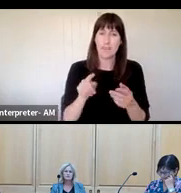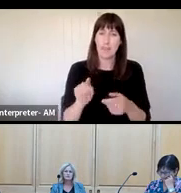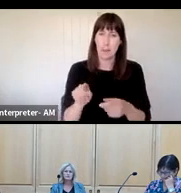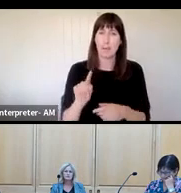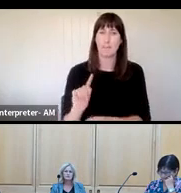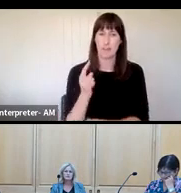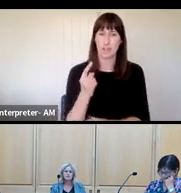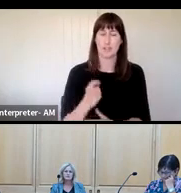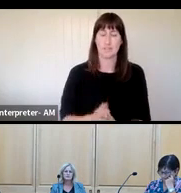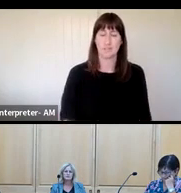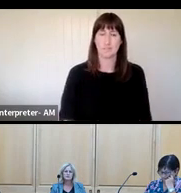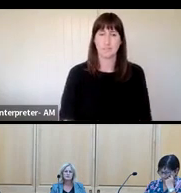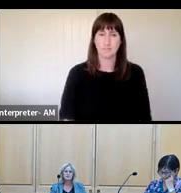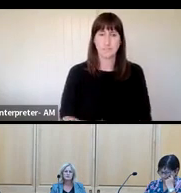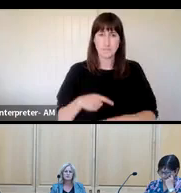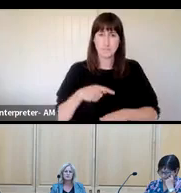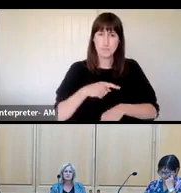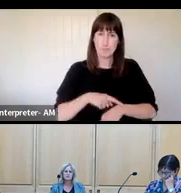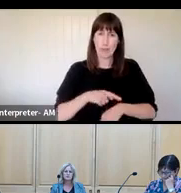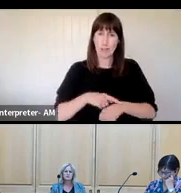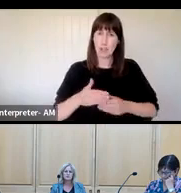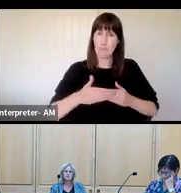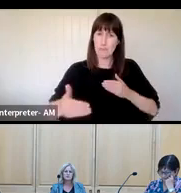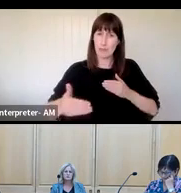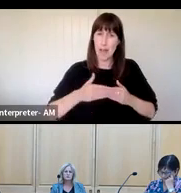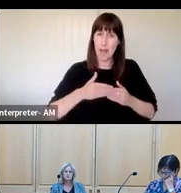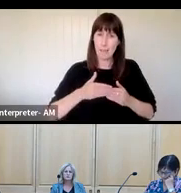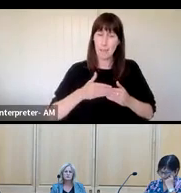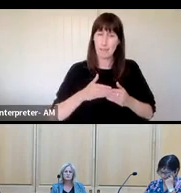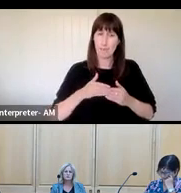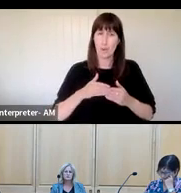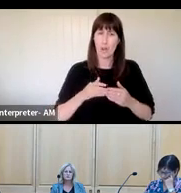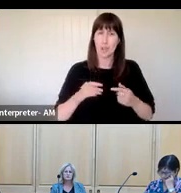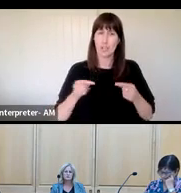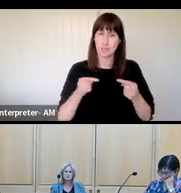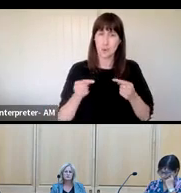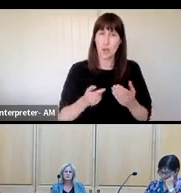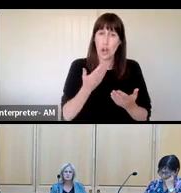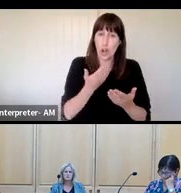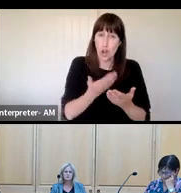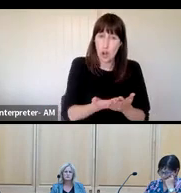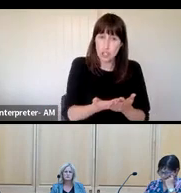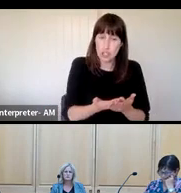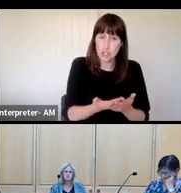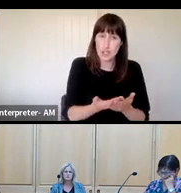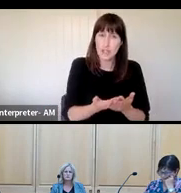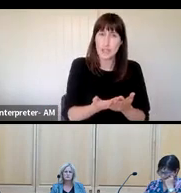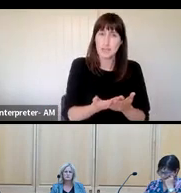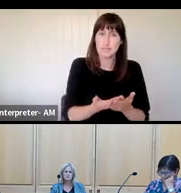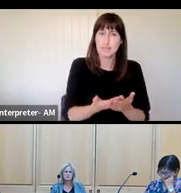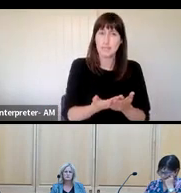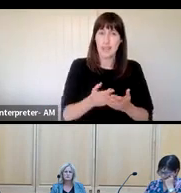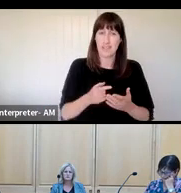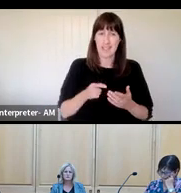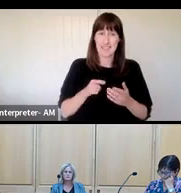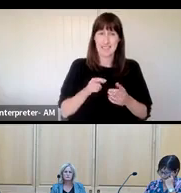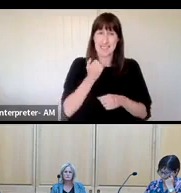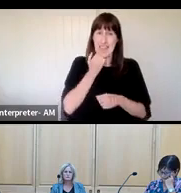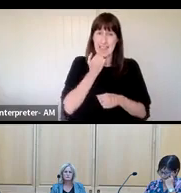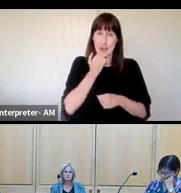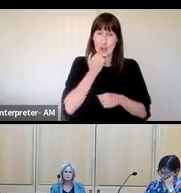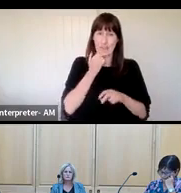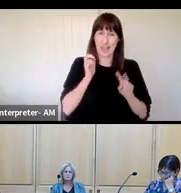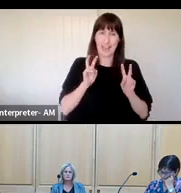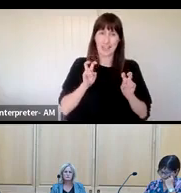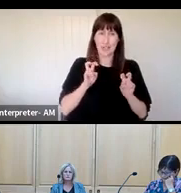The timeframe for dispute and lodgement, we consider that this should be no later than 2 years after the date of the act